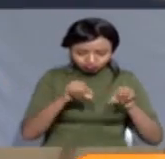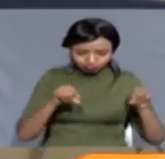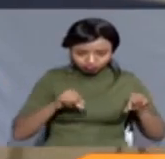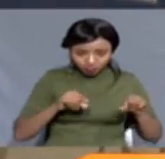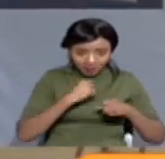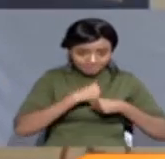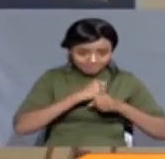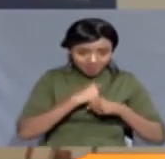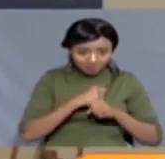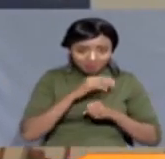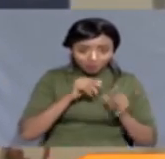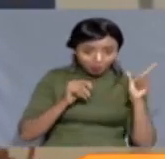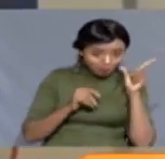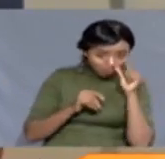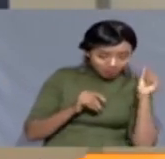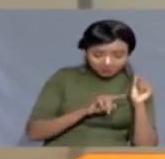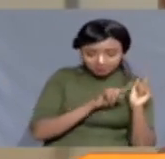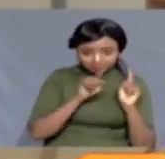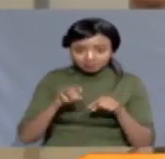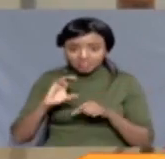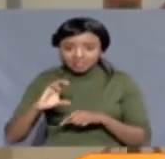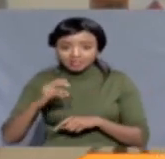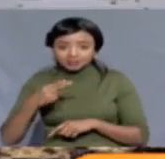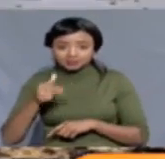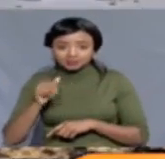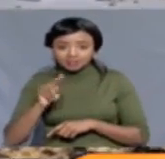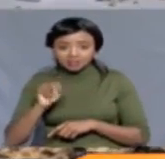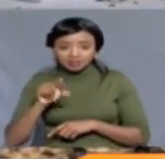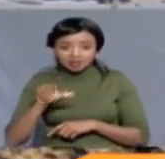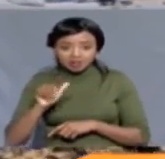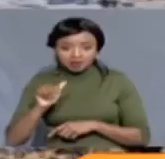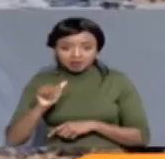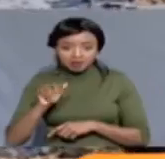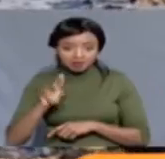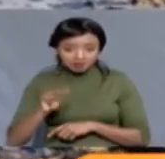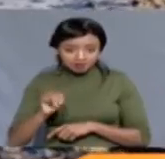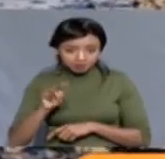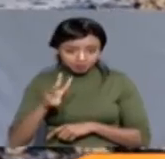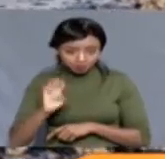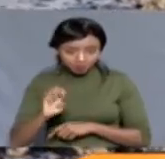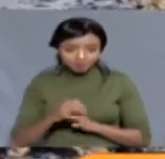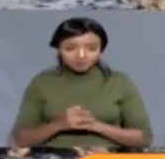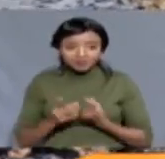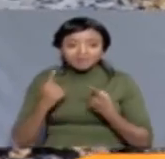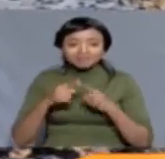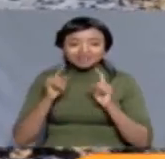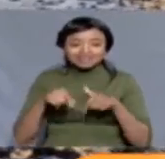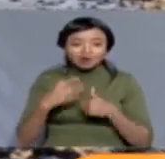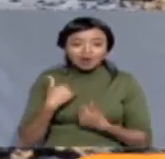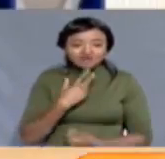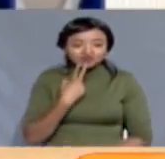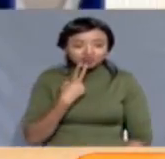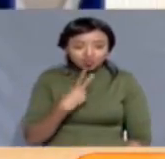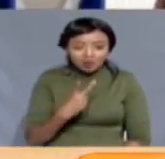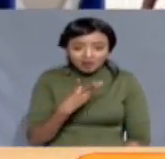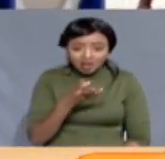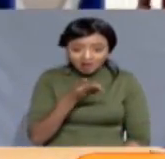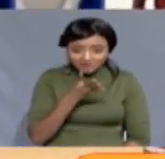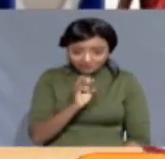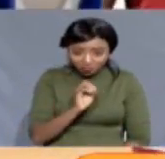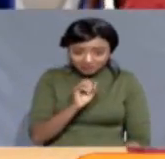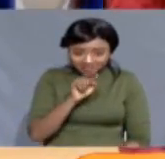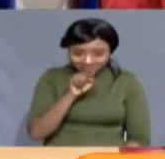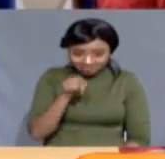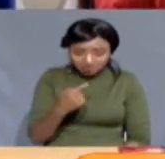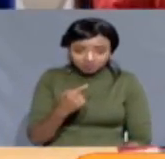to its Changamwe depot in readiness for the export. So far, Talo Oil has trucked 240,000 barrels from its